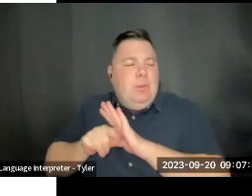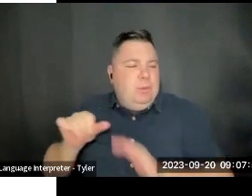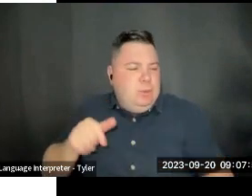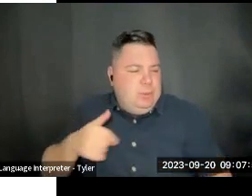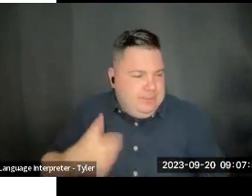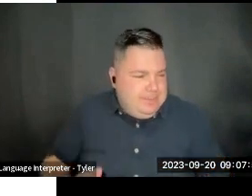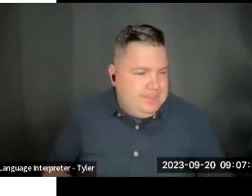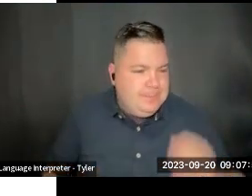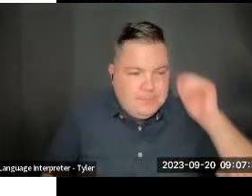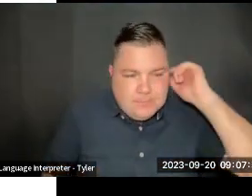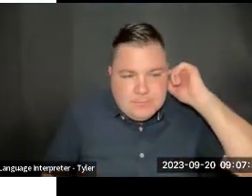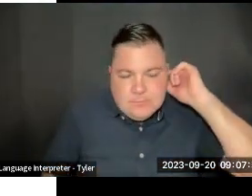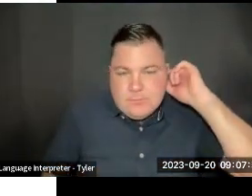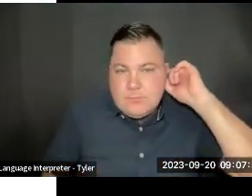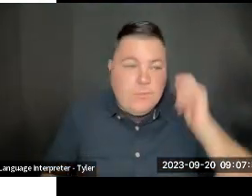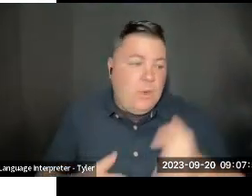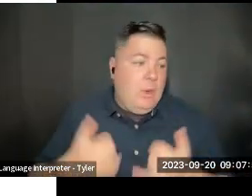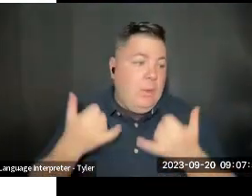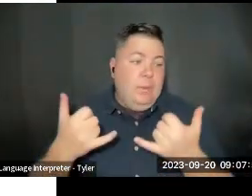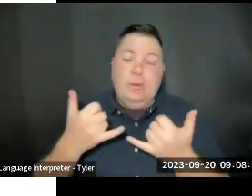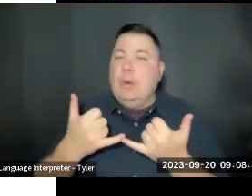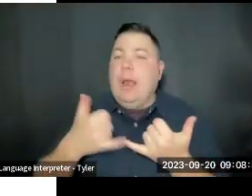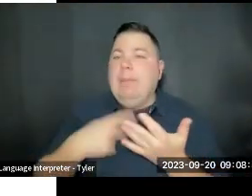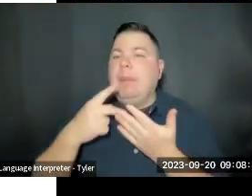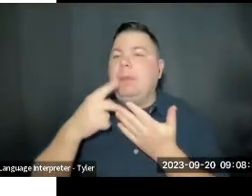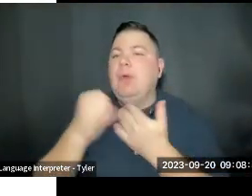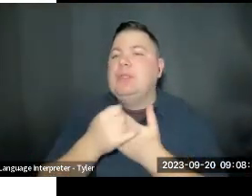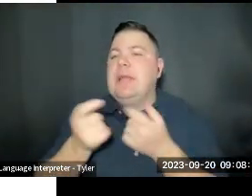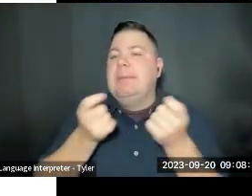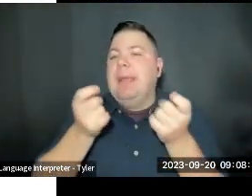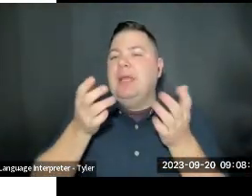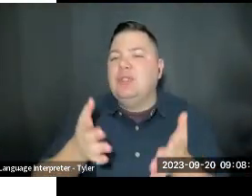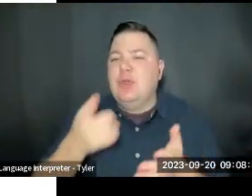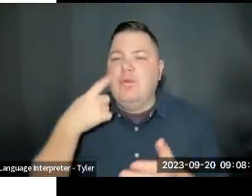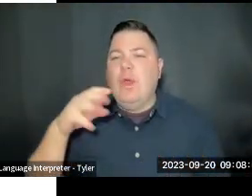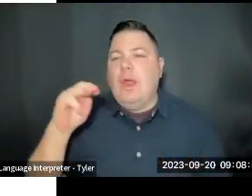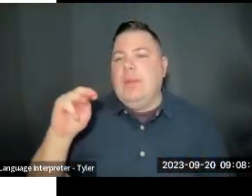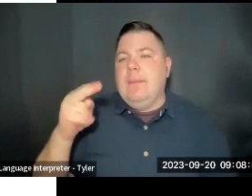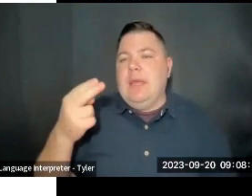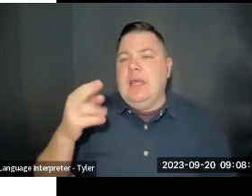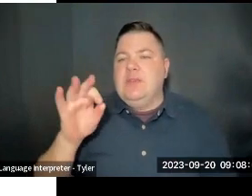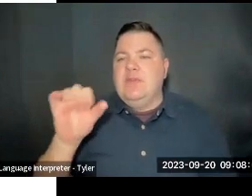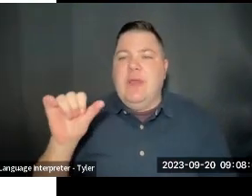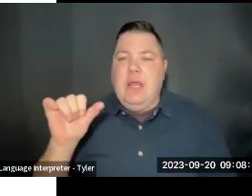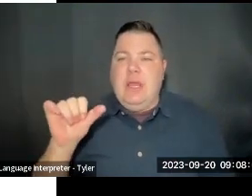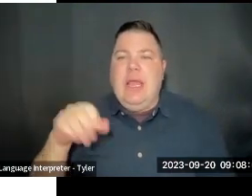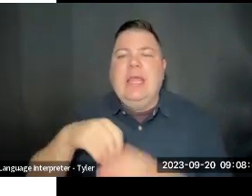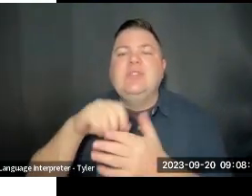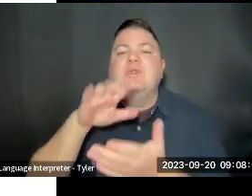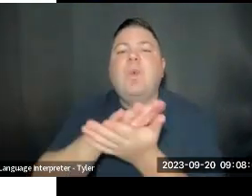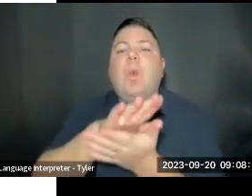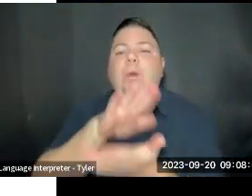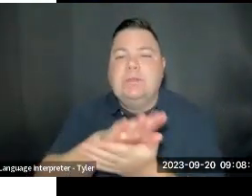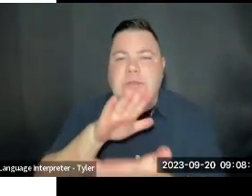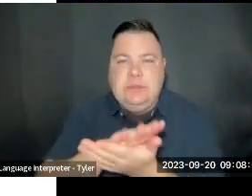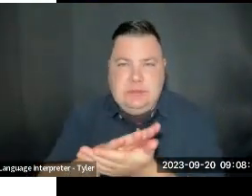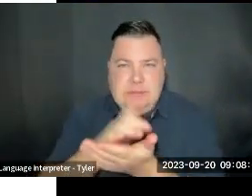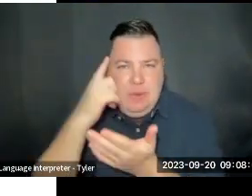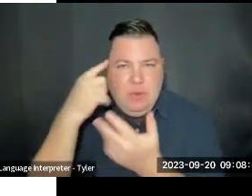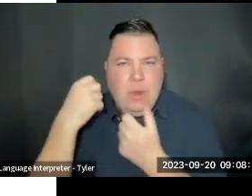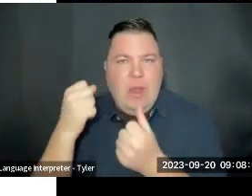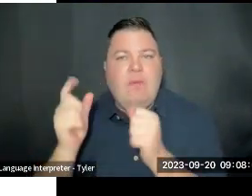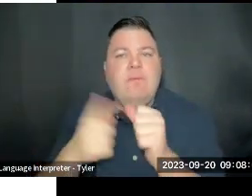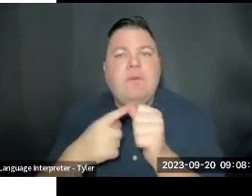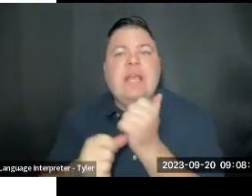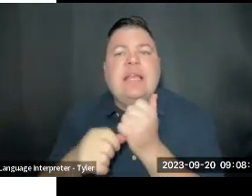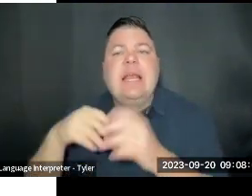am currently the project manager for mental health first aid in schools. Our team consists